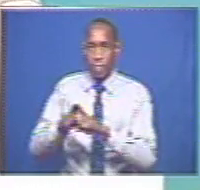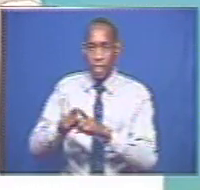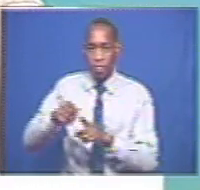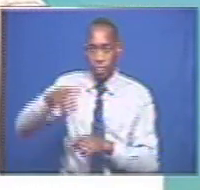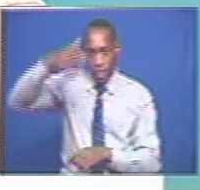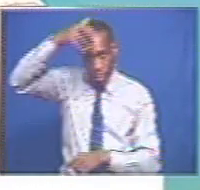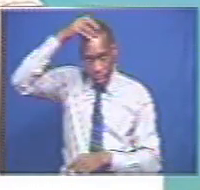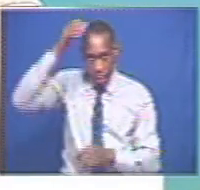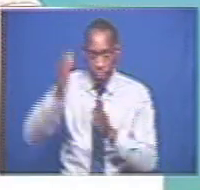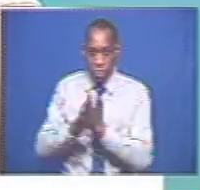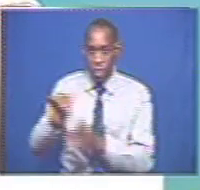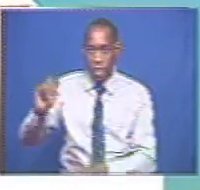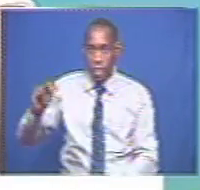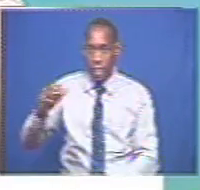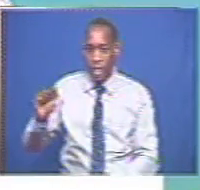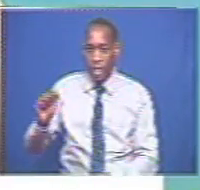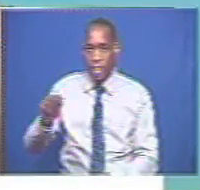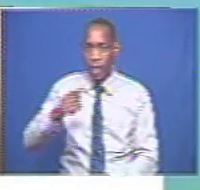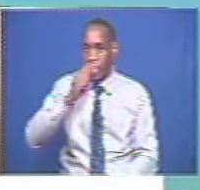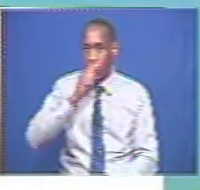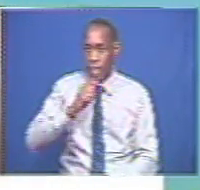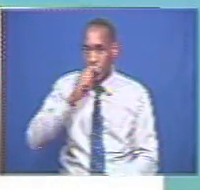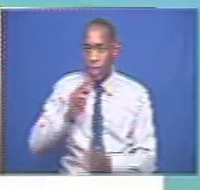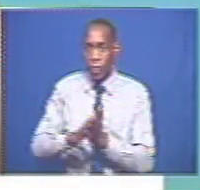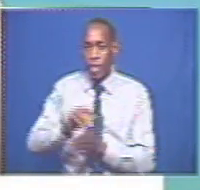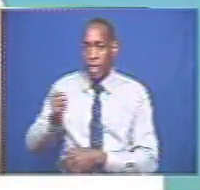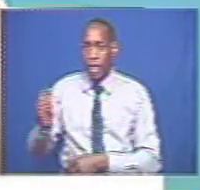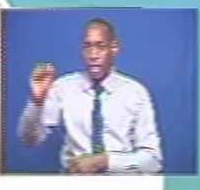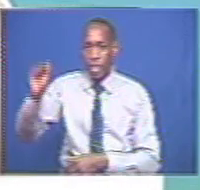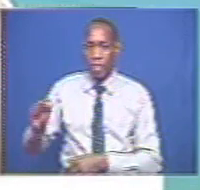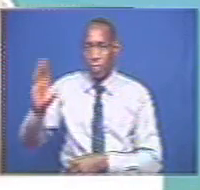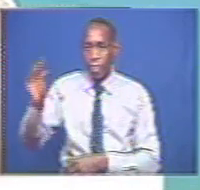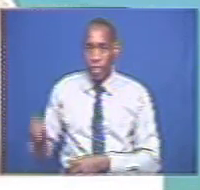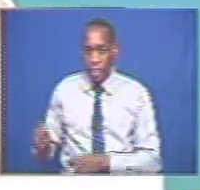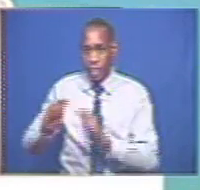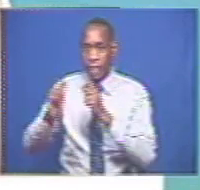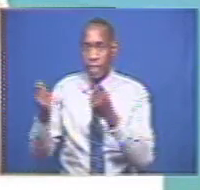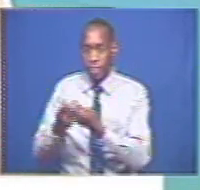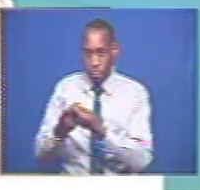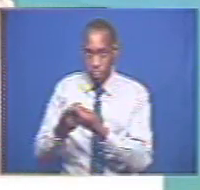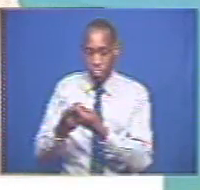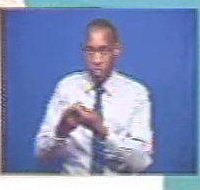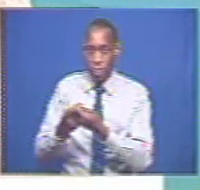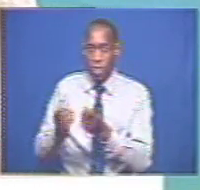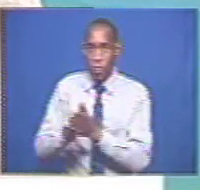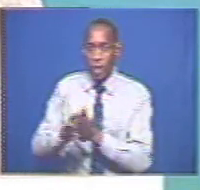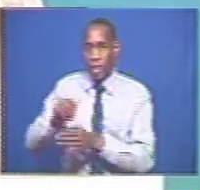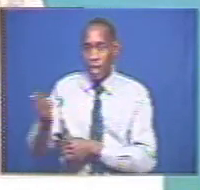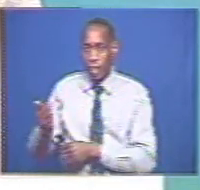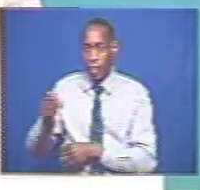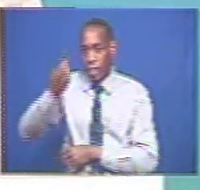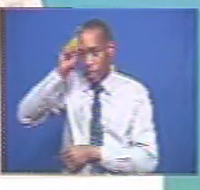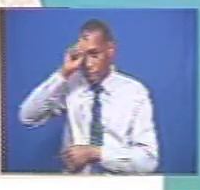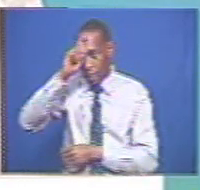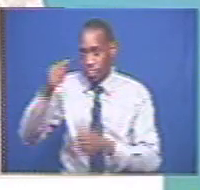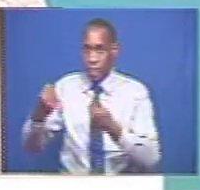Tanzania. It is the Kaizer Chiefs and Orlando Pirates down in South Africa. They are Al-Ahly and Zamalek in Egypt. So